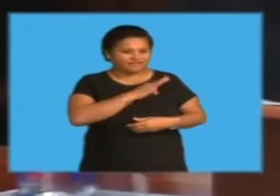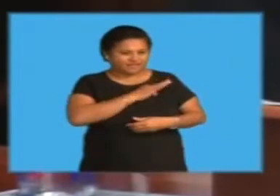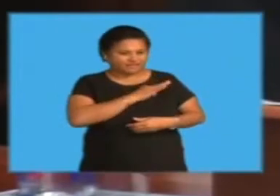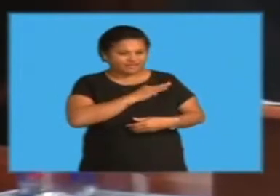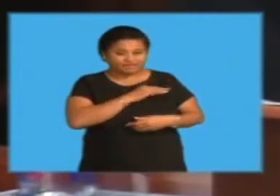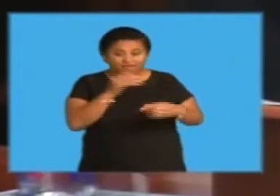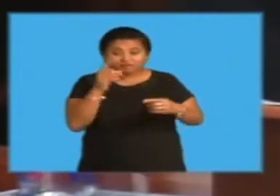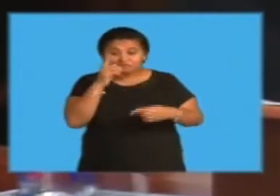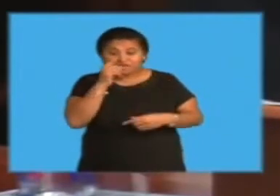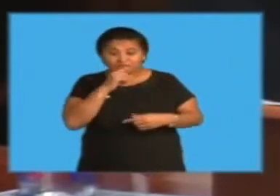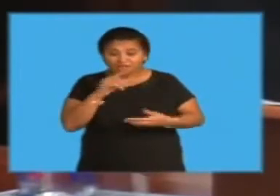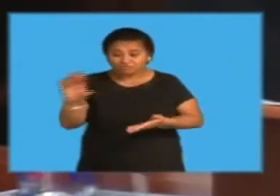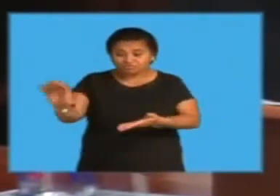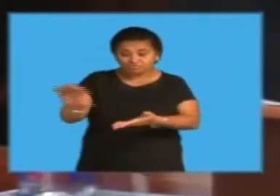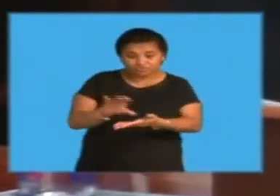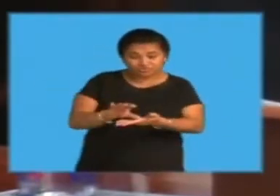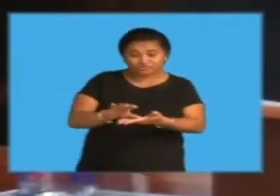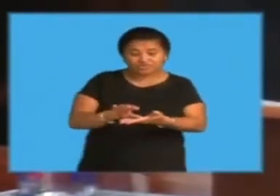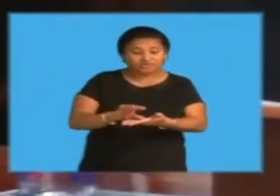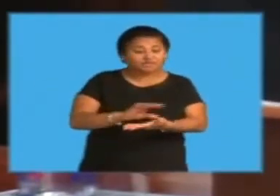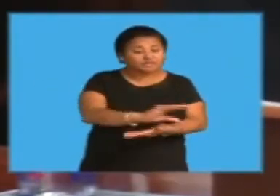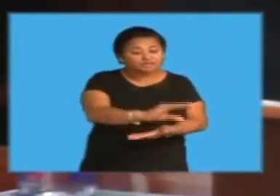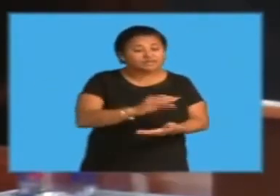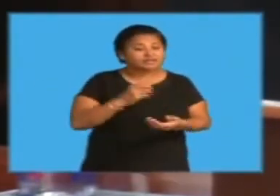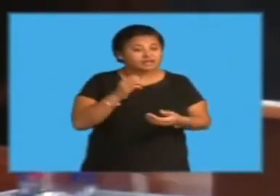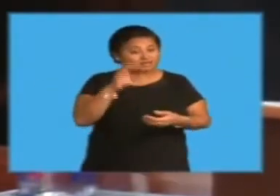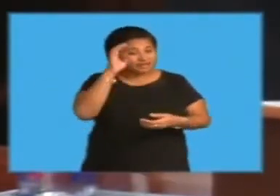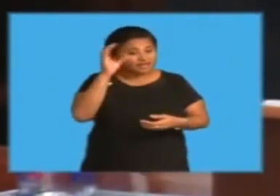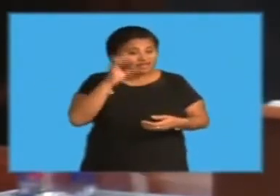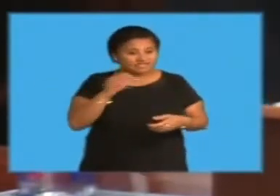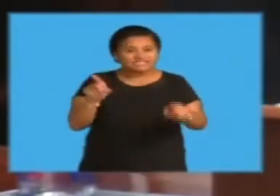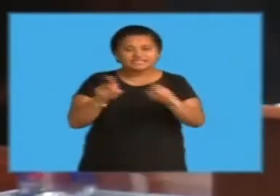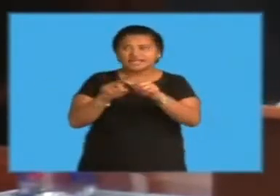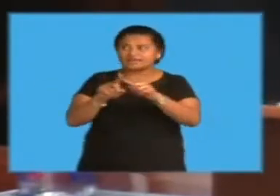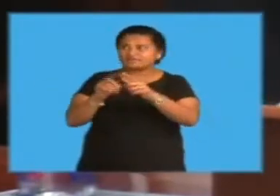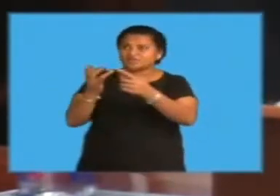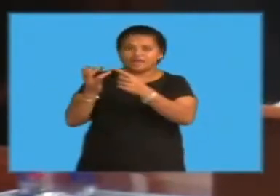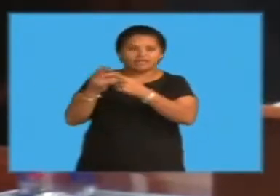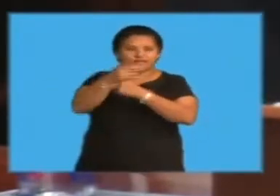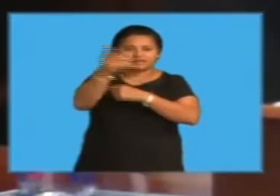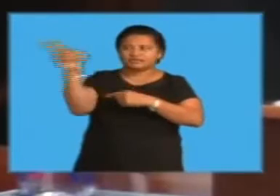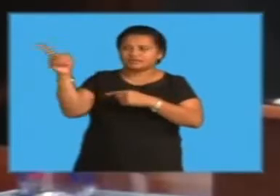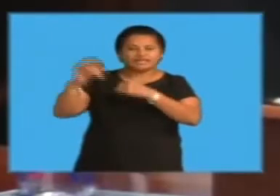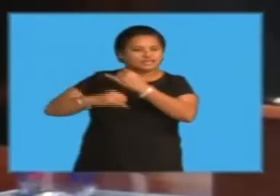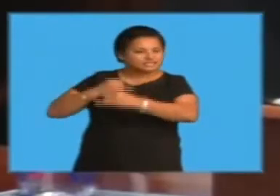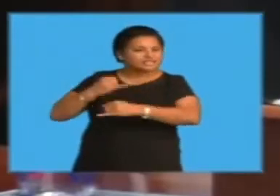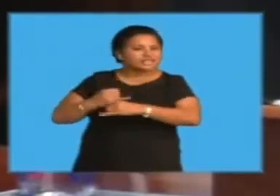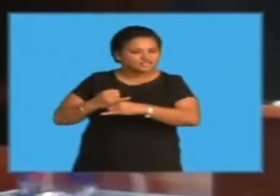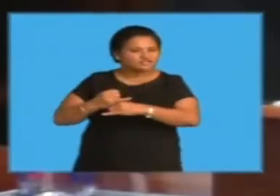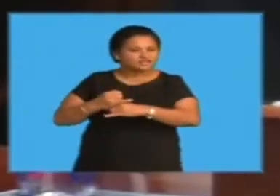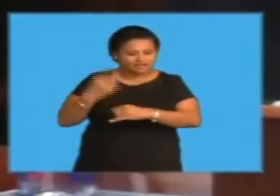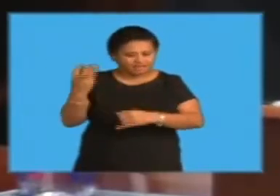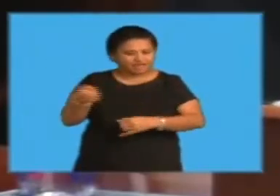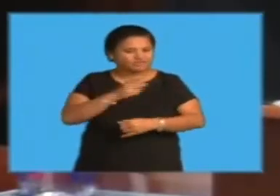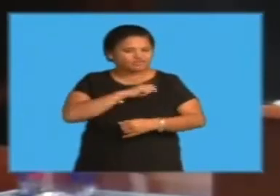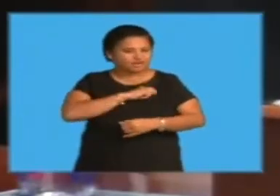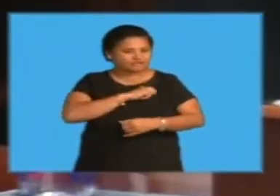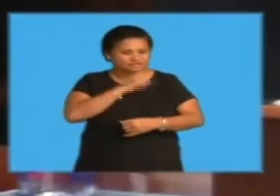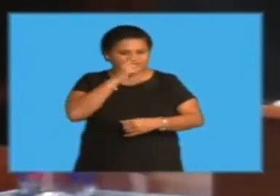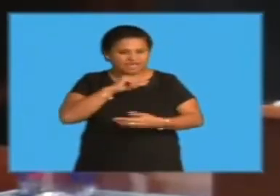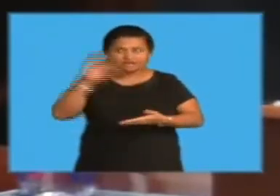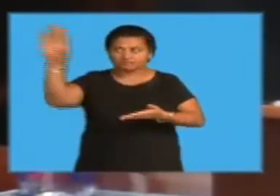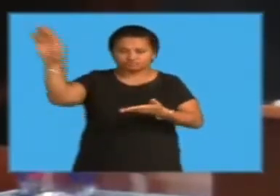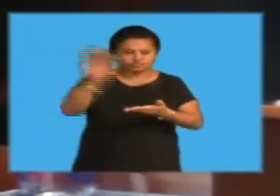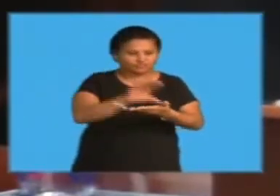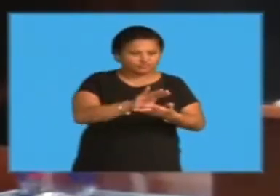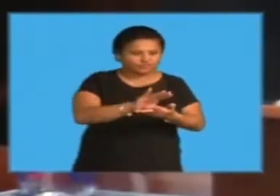country, foreigners are never far behind. A country has no greater asset for its future than its youth. And